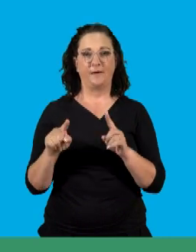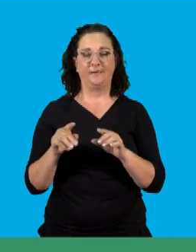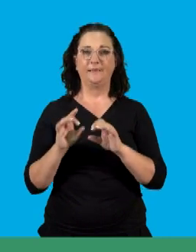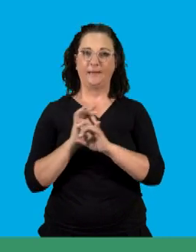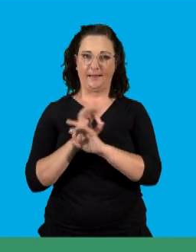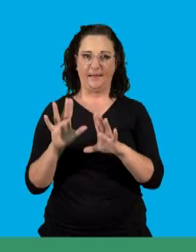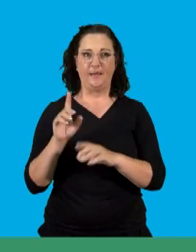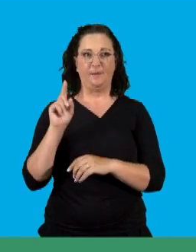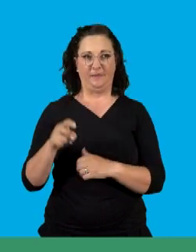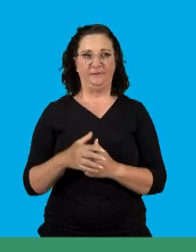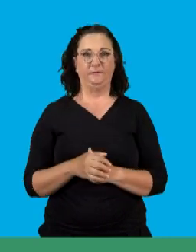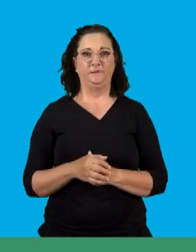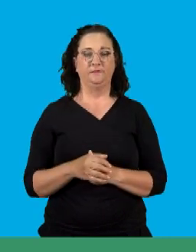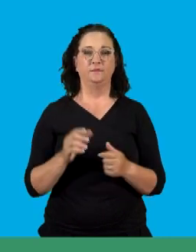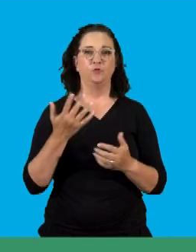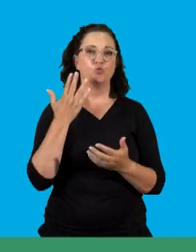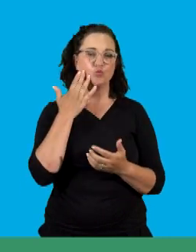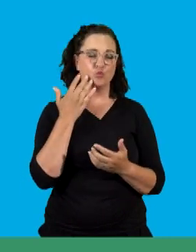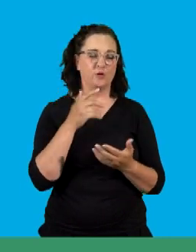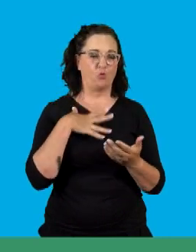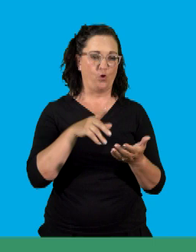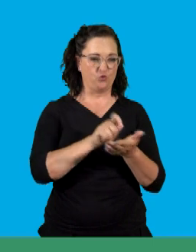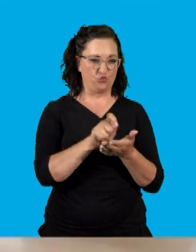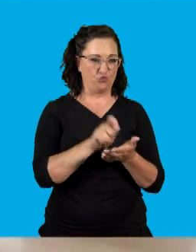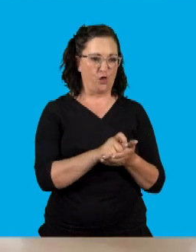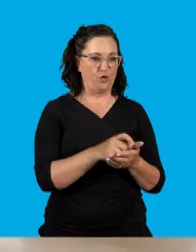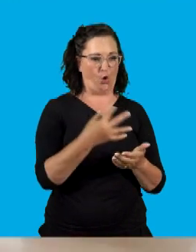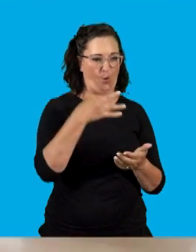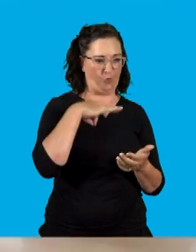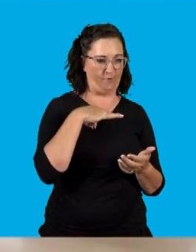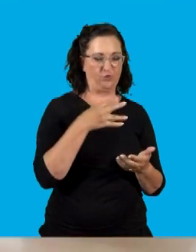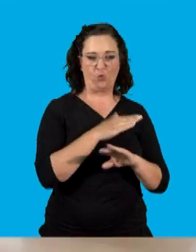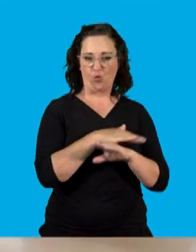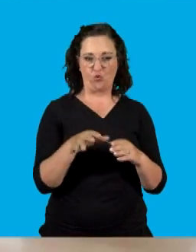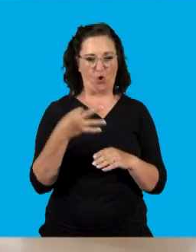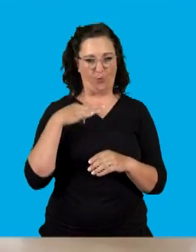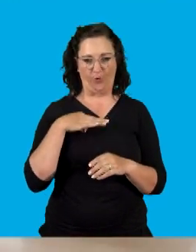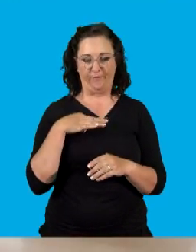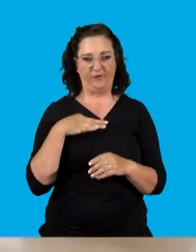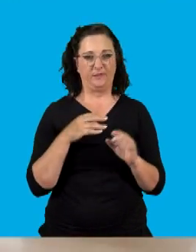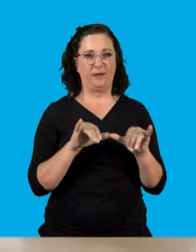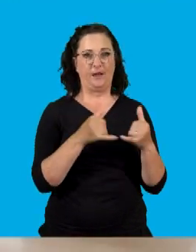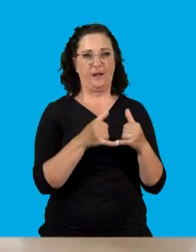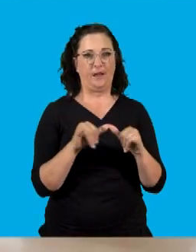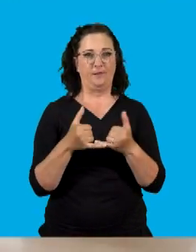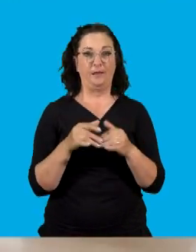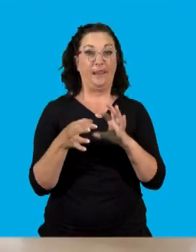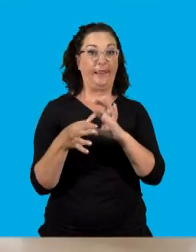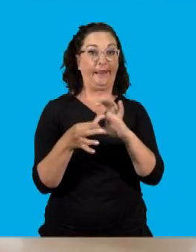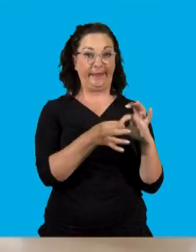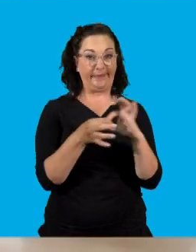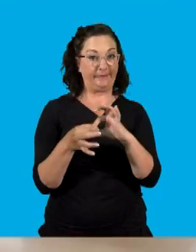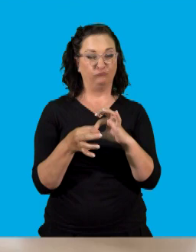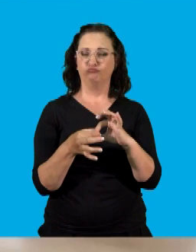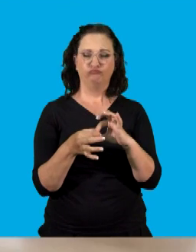clear. So obviously when you write a distinction between profit companies and non-profit companies, it does not necessarily mean that they have to link,